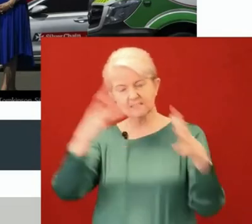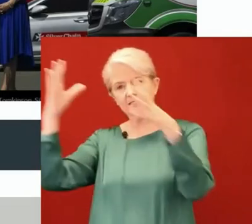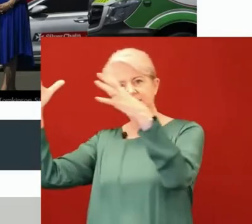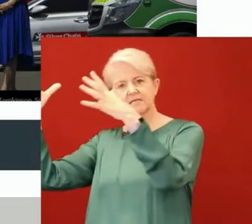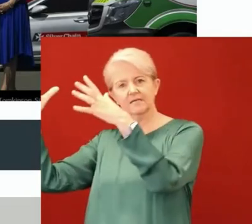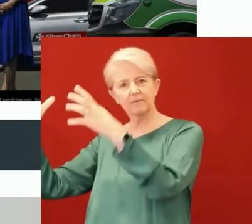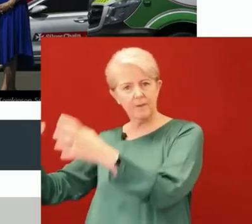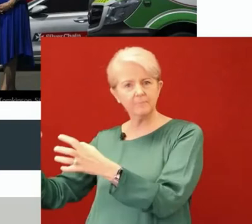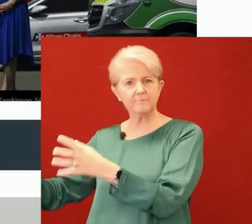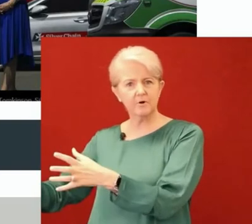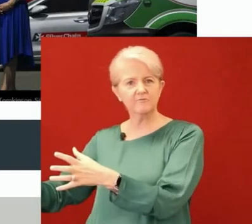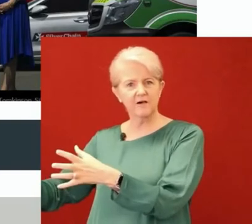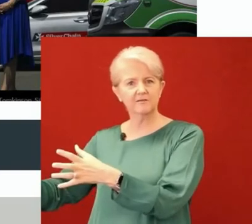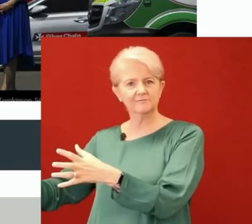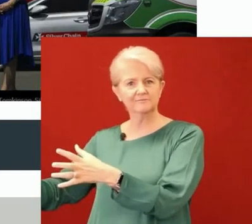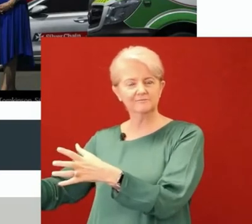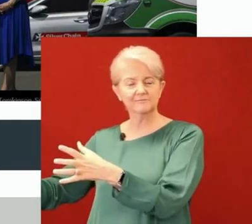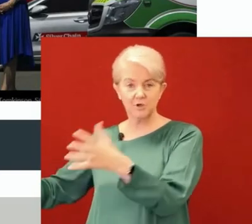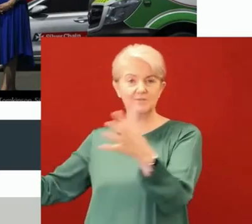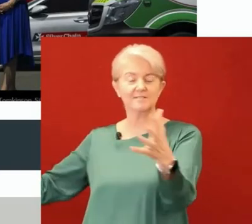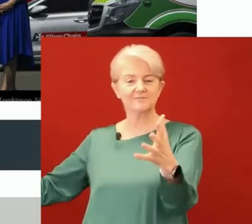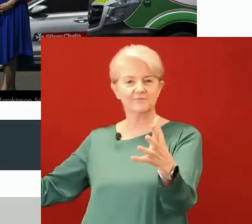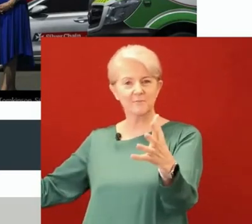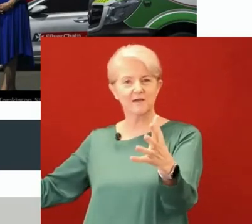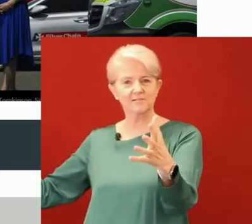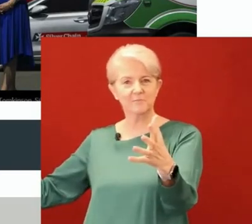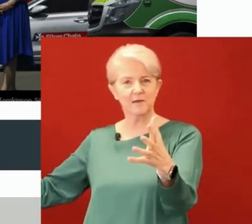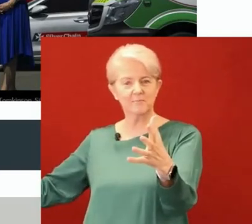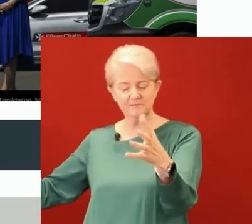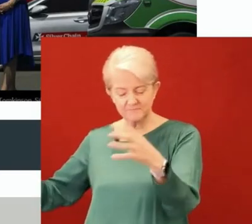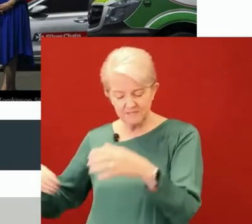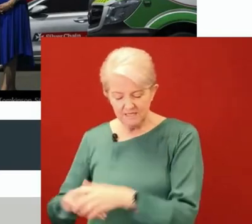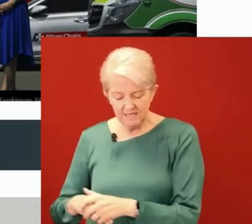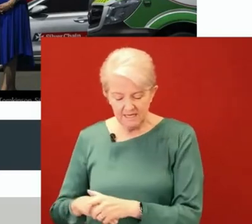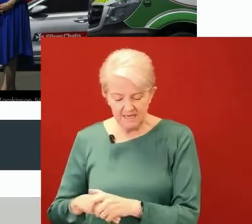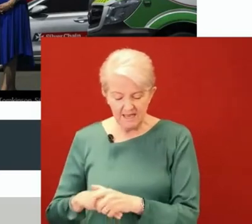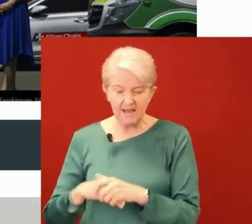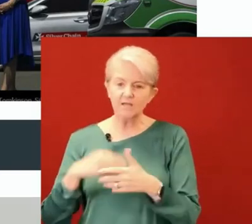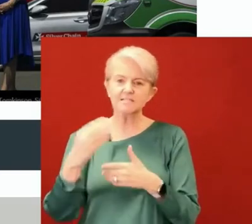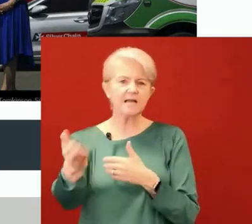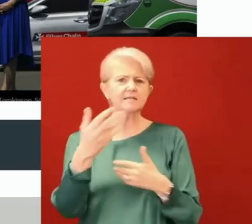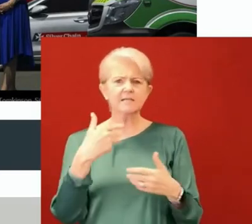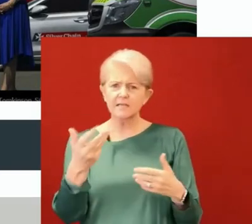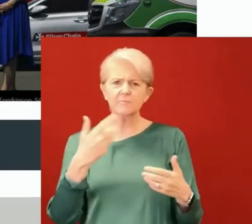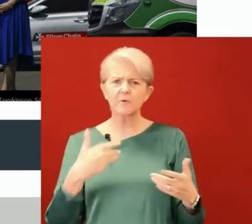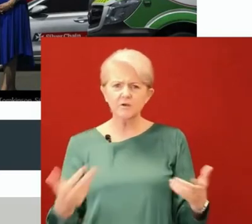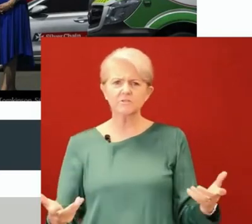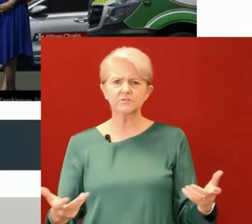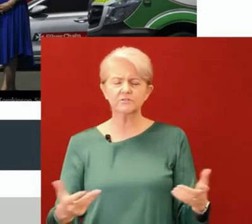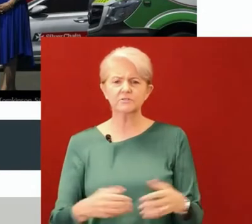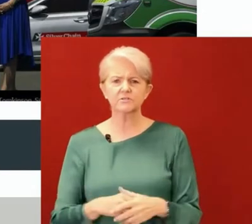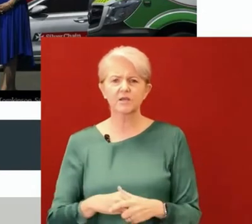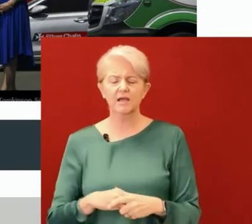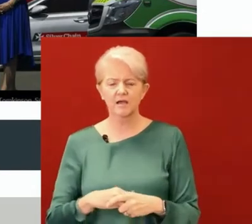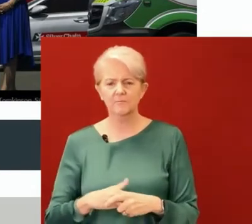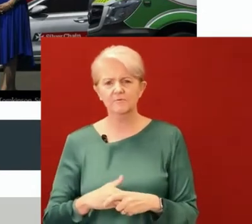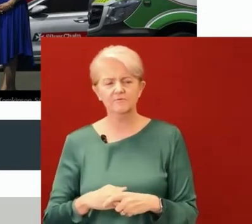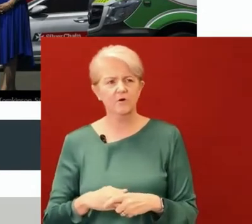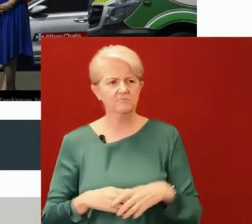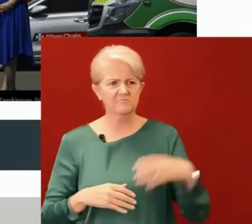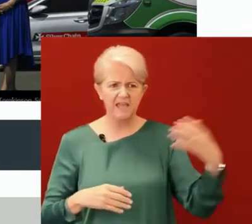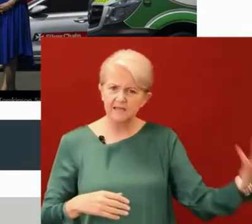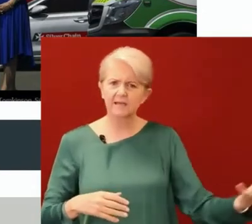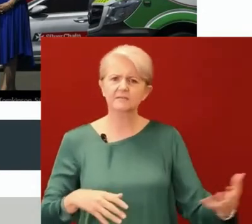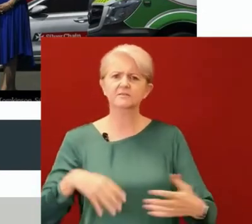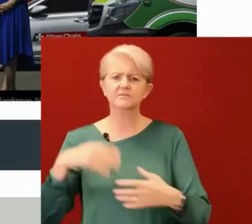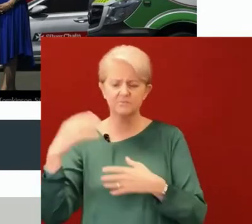was suddenly a public profile, courtesy of the front page of the paper. And I started getting approaches